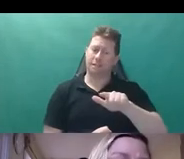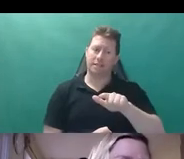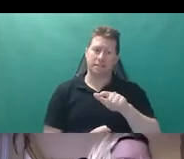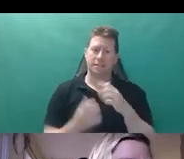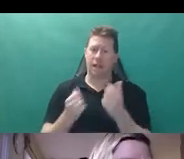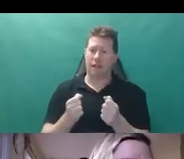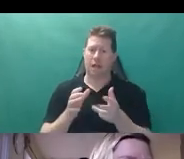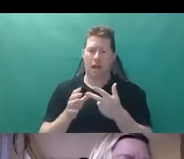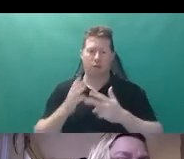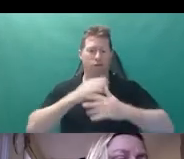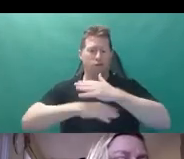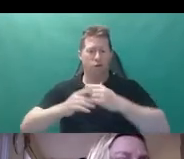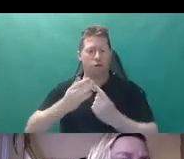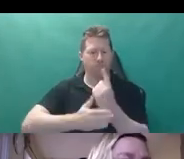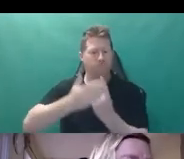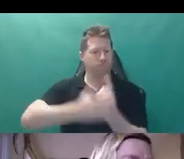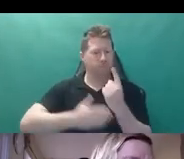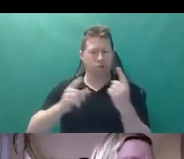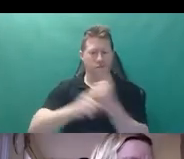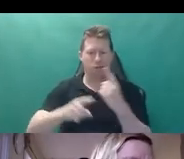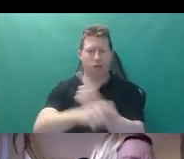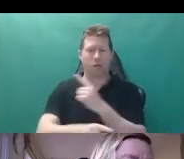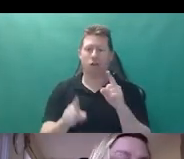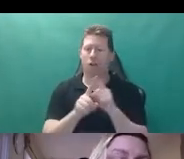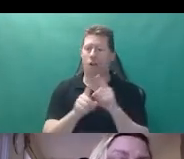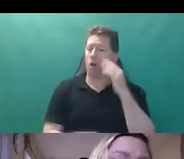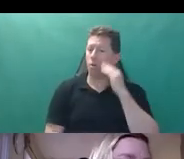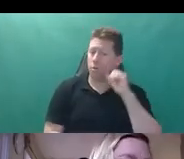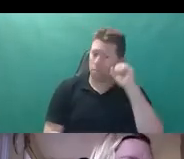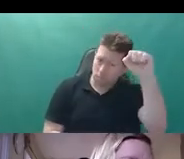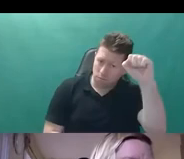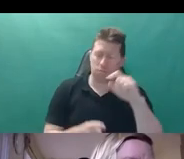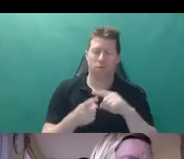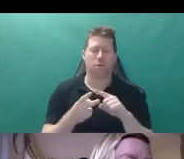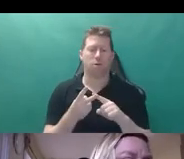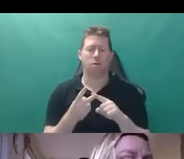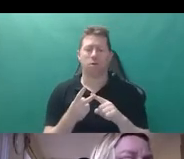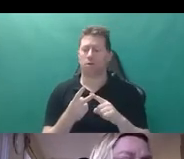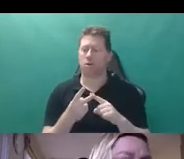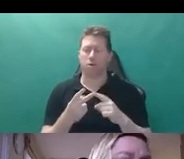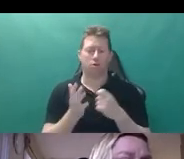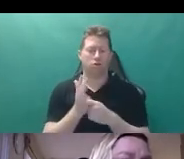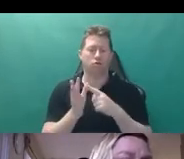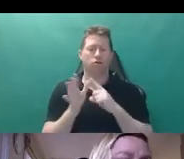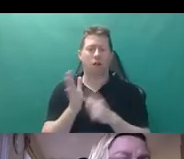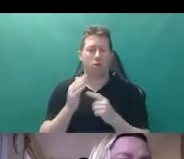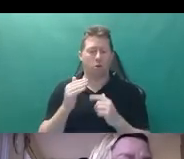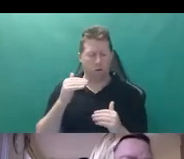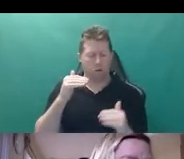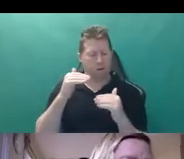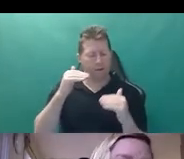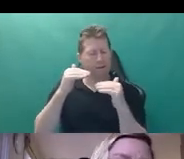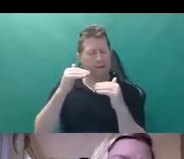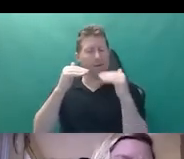social change occurring such as second wave women's rights, racial equality movements. People started questioning why people with